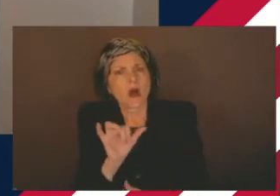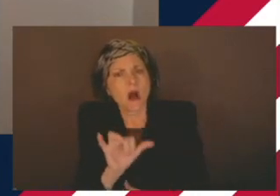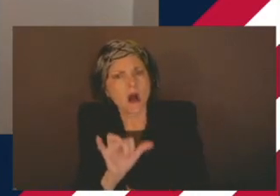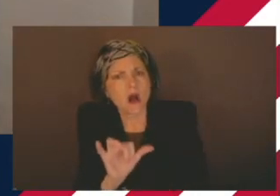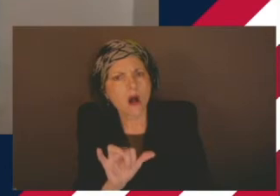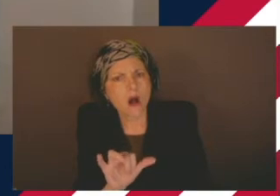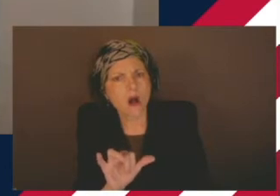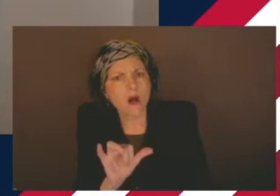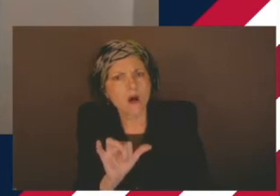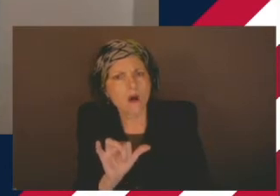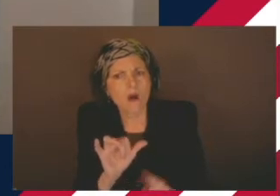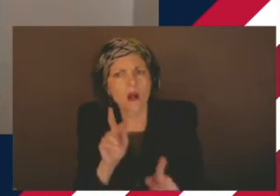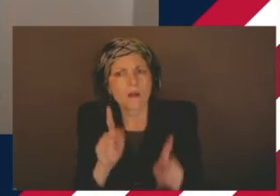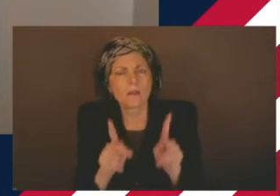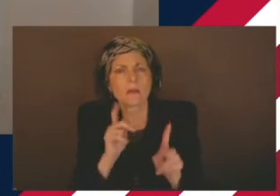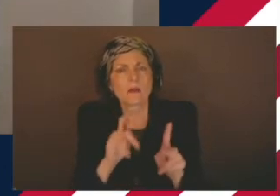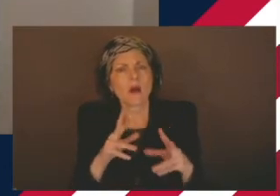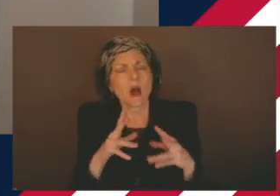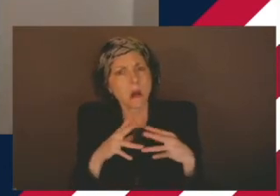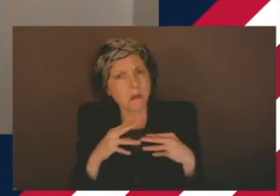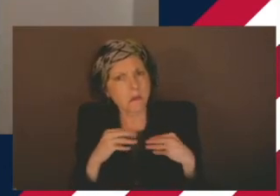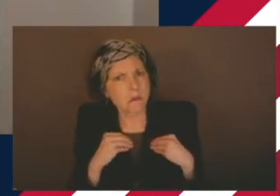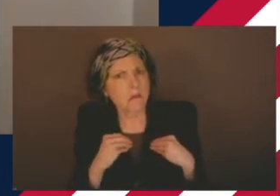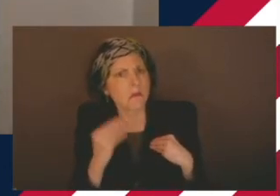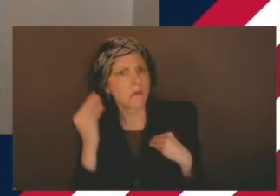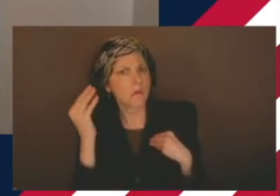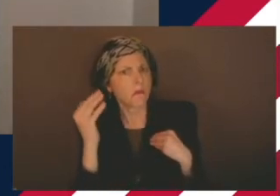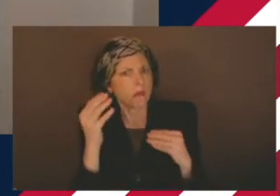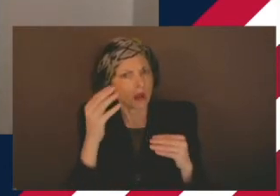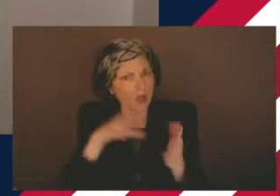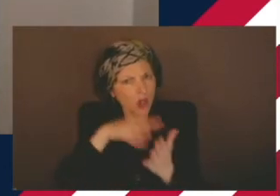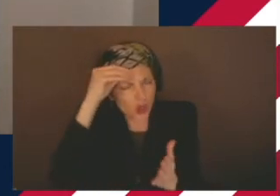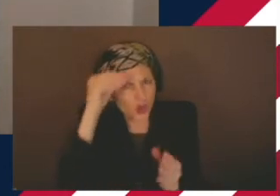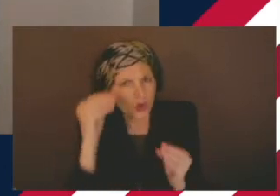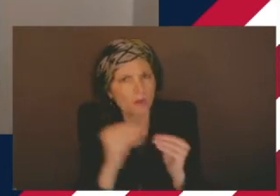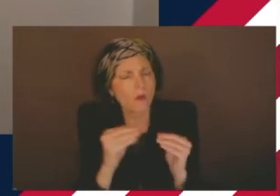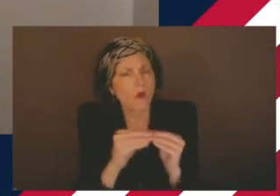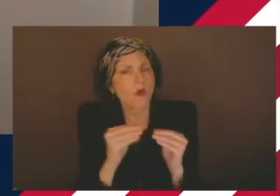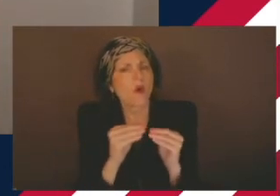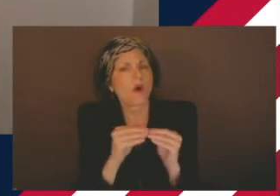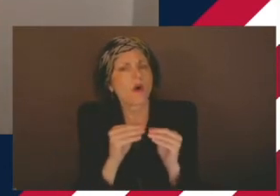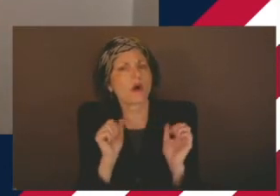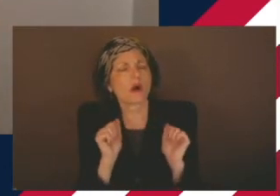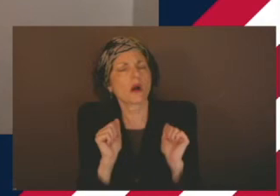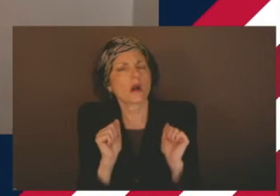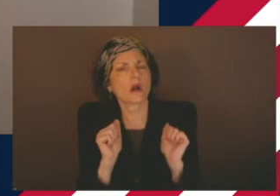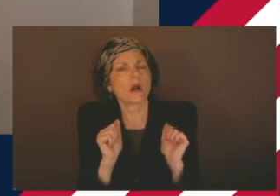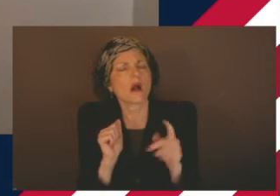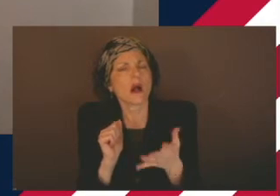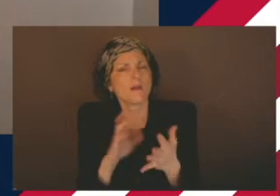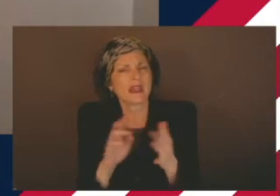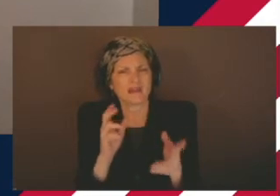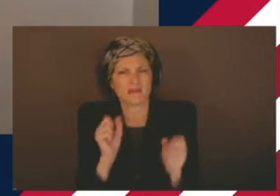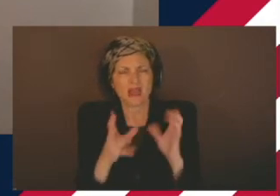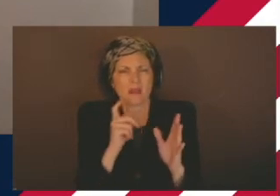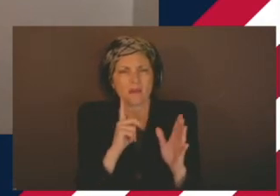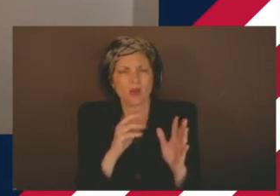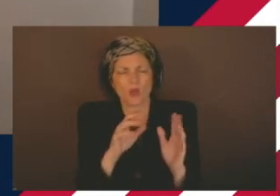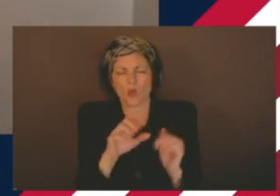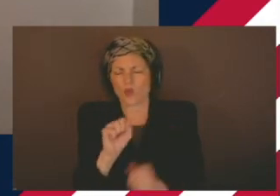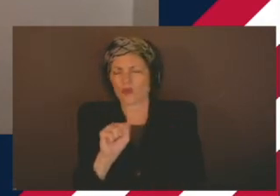and substance use disorder treatment. And I wonder if you could talk a little bit about that. And I also would like